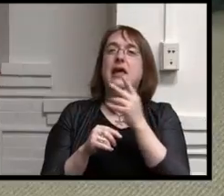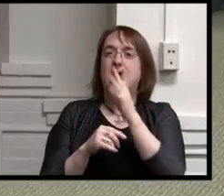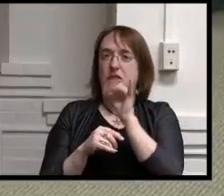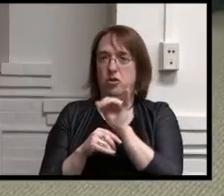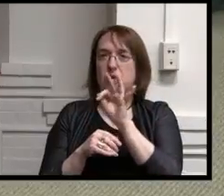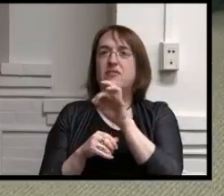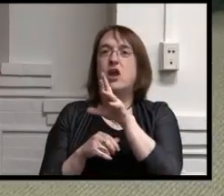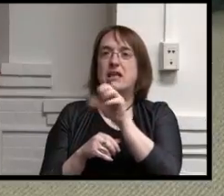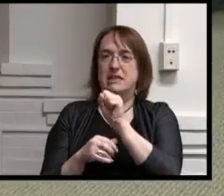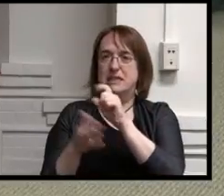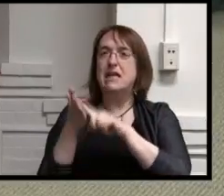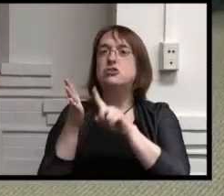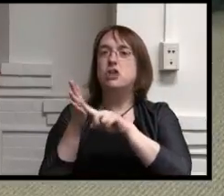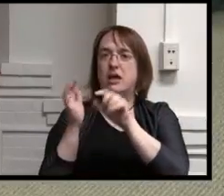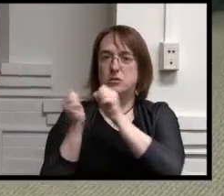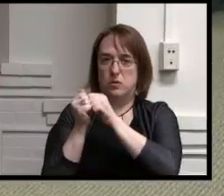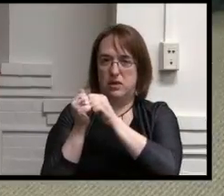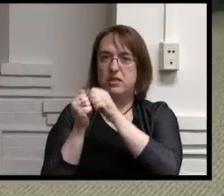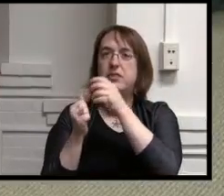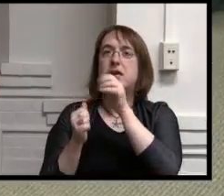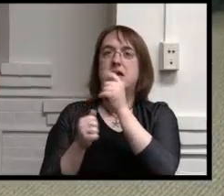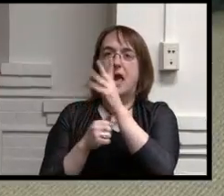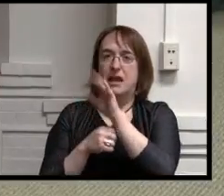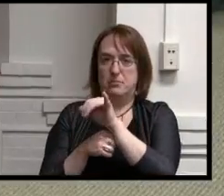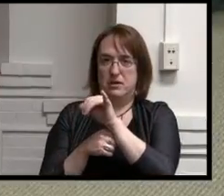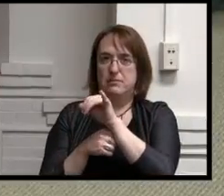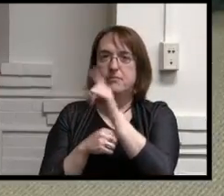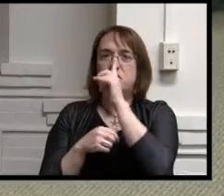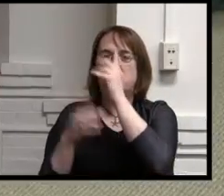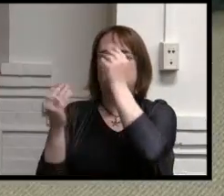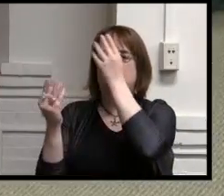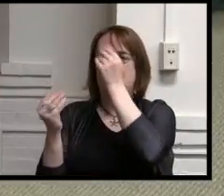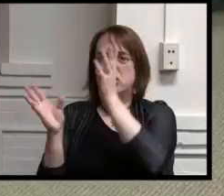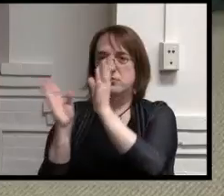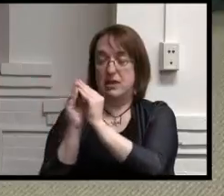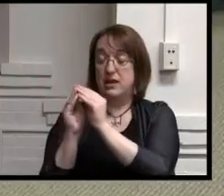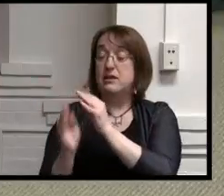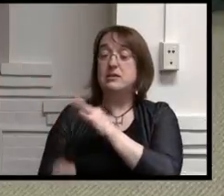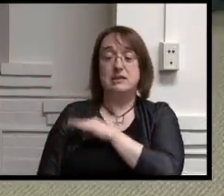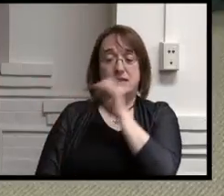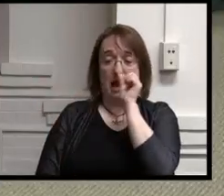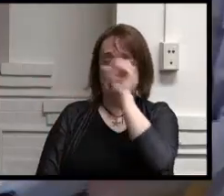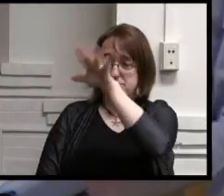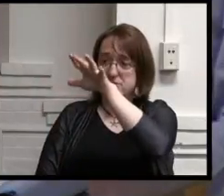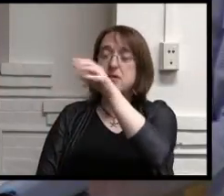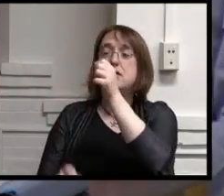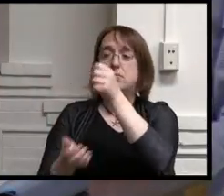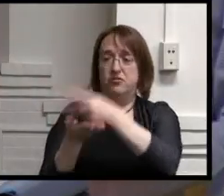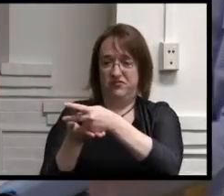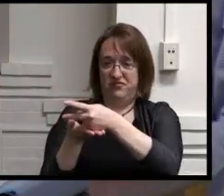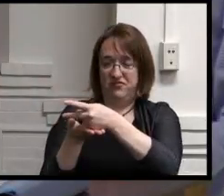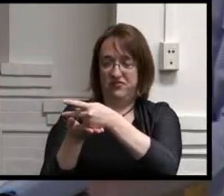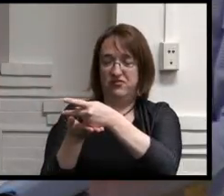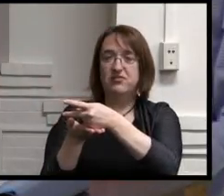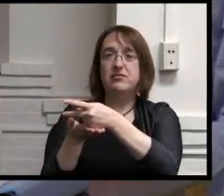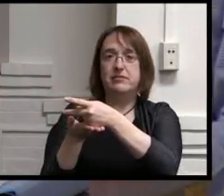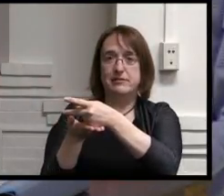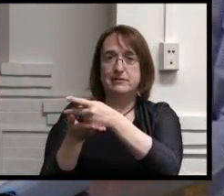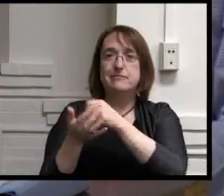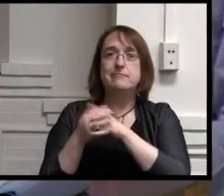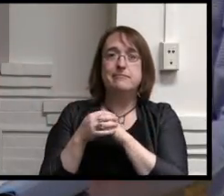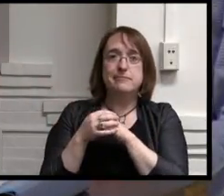checked with Academy School for the informational meeting, sent in the application, and it has been approved pending board